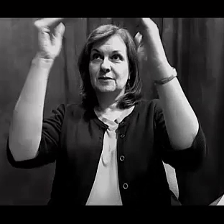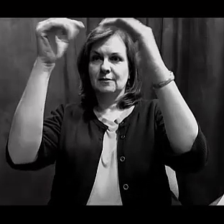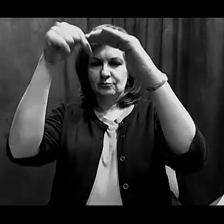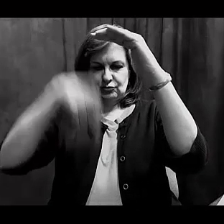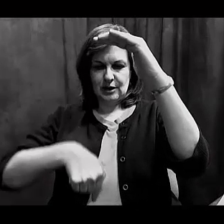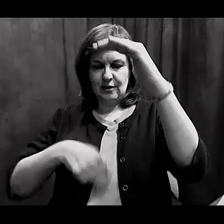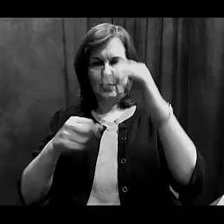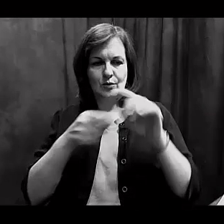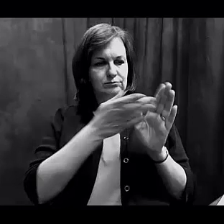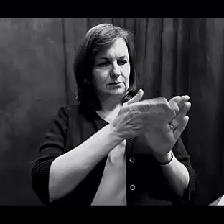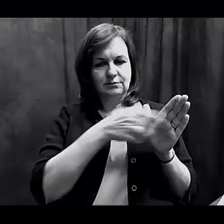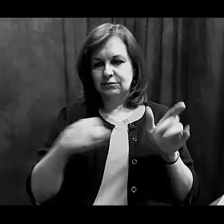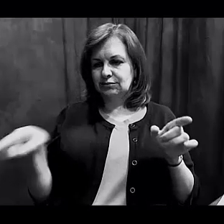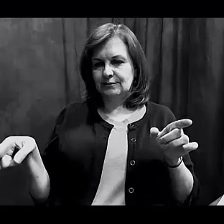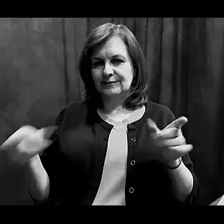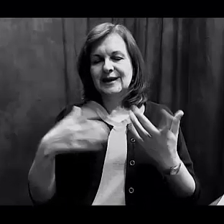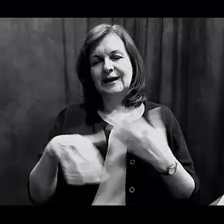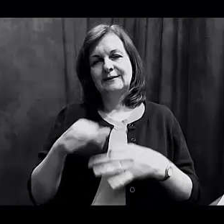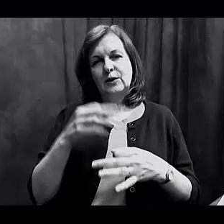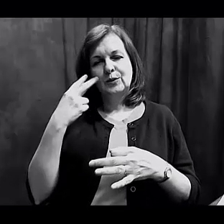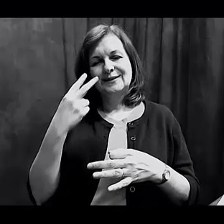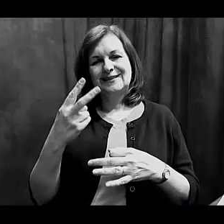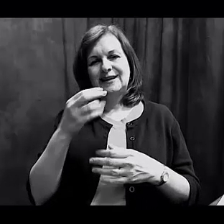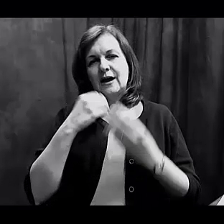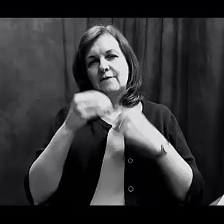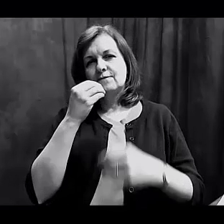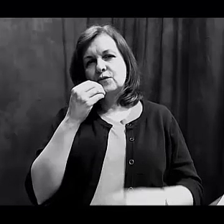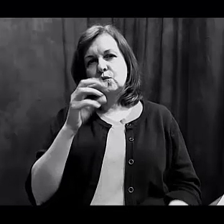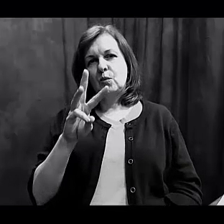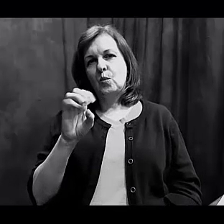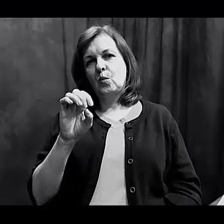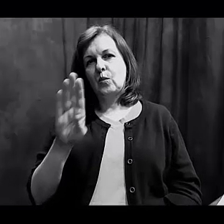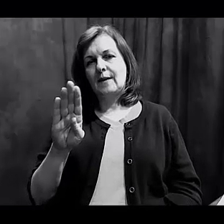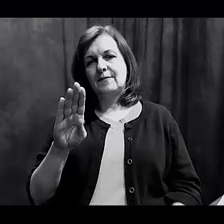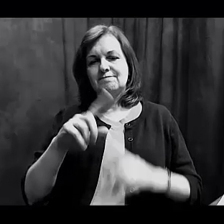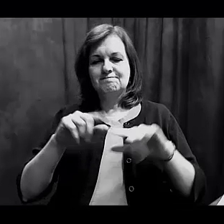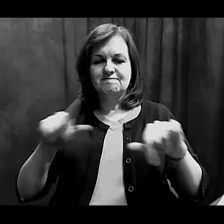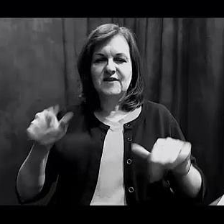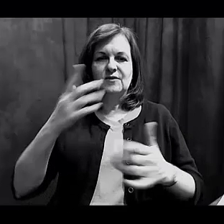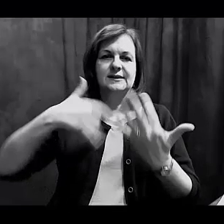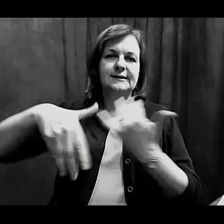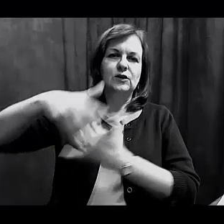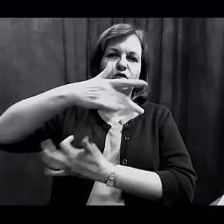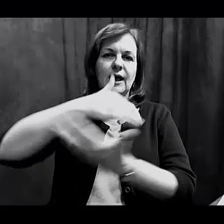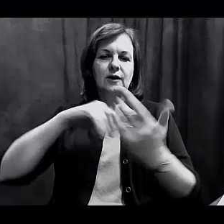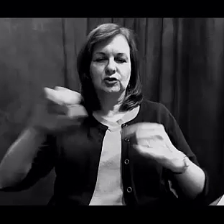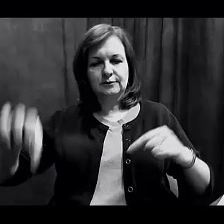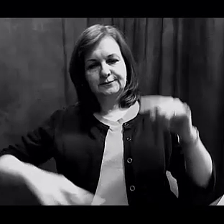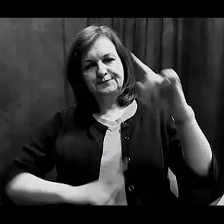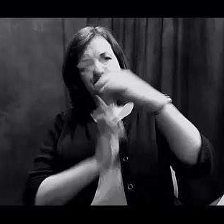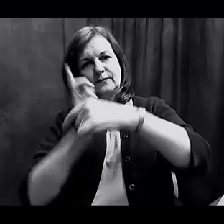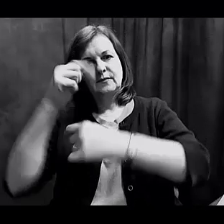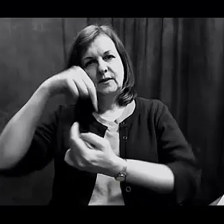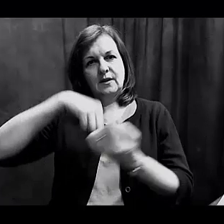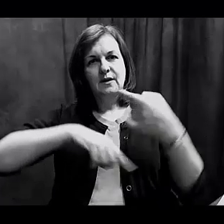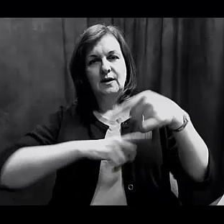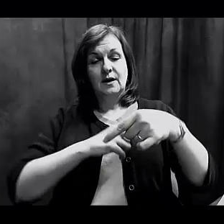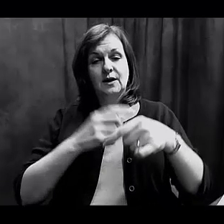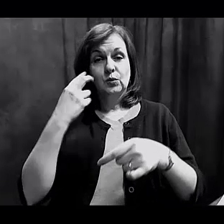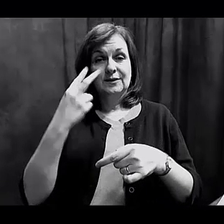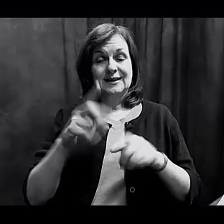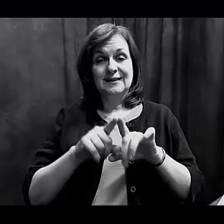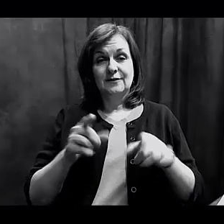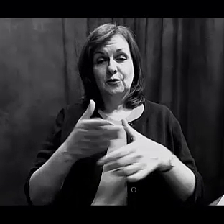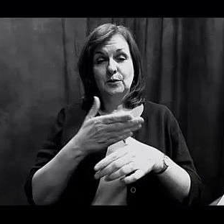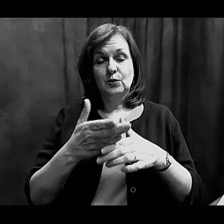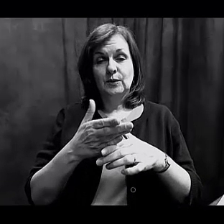line approach like this. Often we look more at a food web, so there are lots of interactions. They've color-coded things